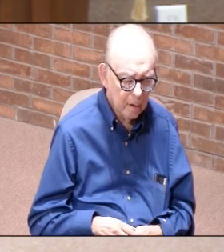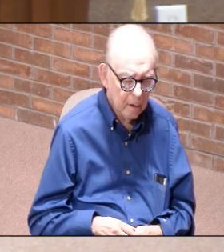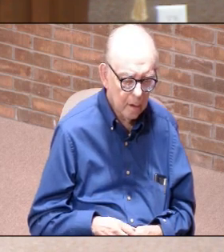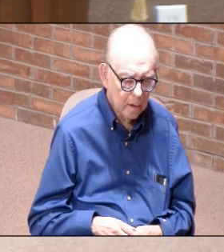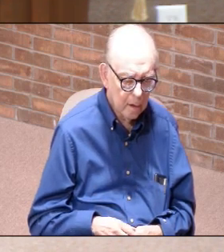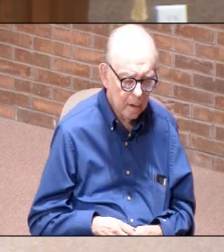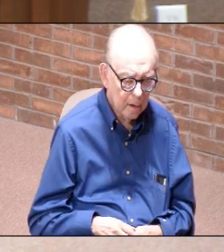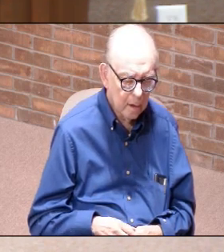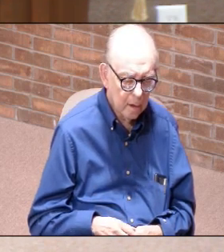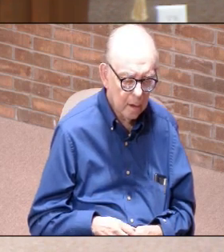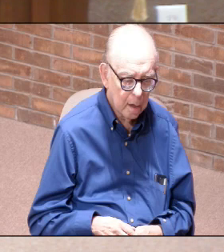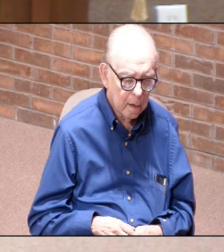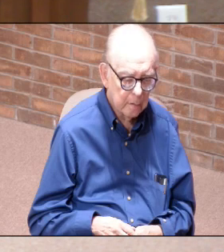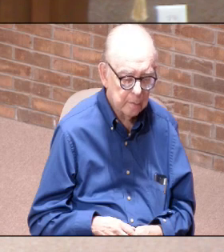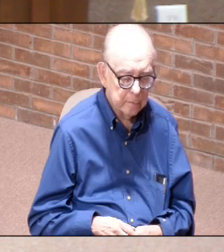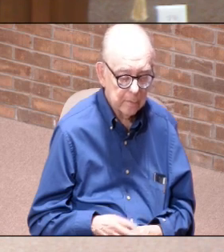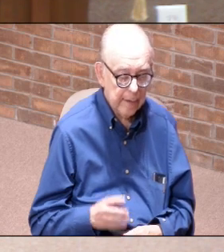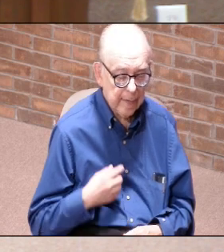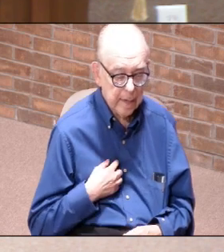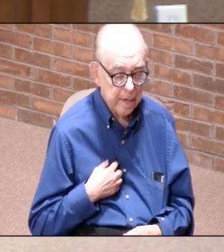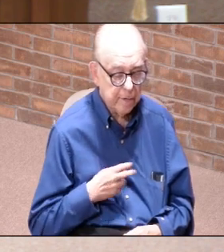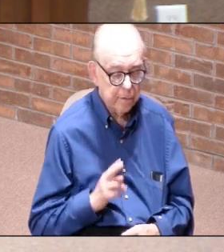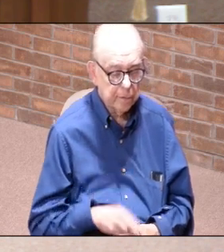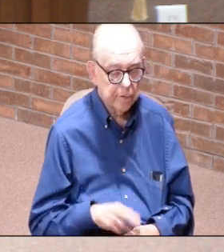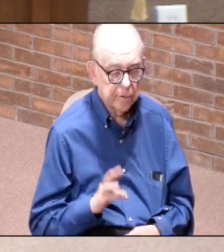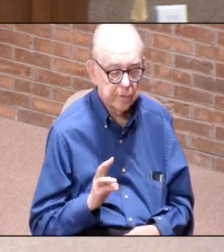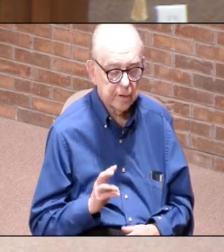It's not a four-letter word, it's a six-letter word.